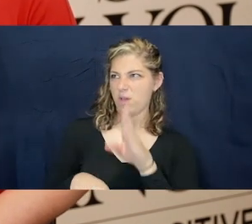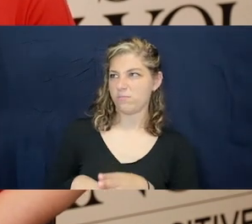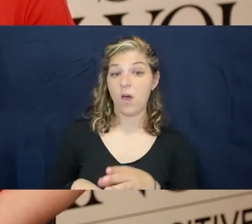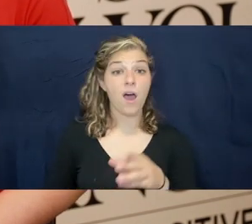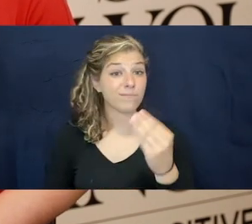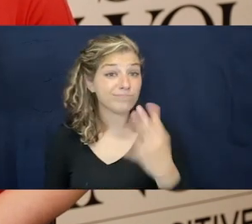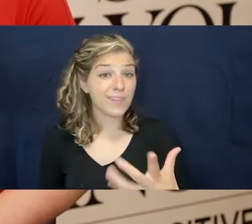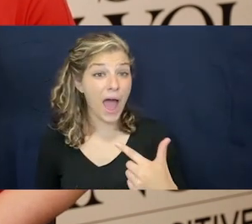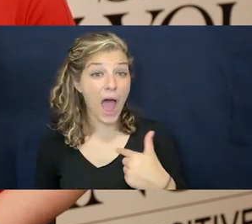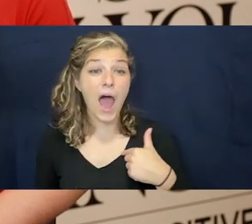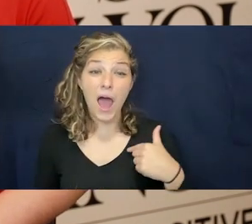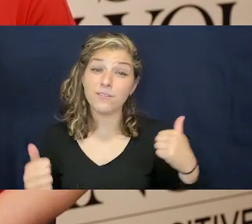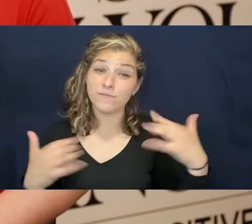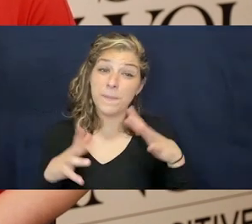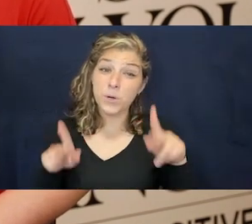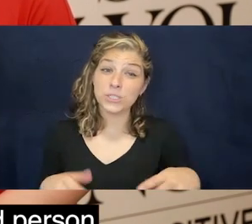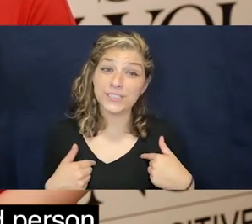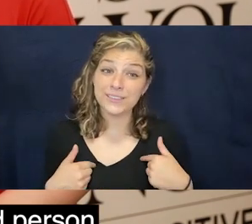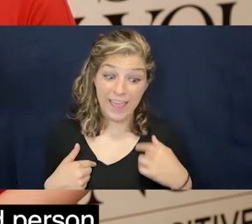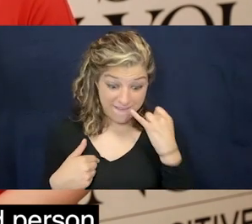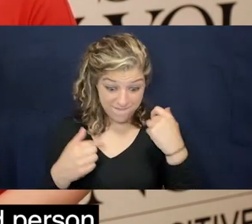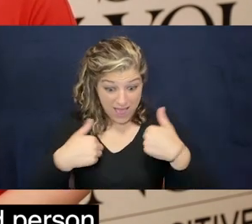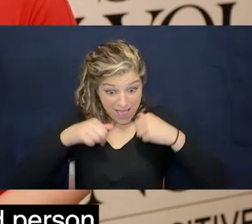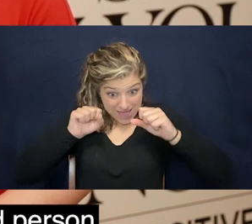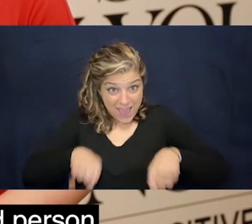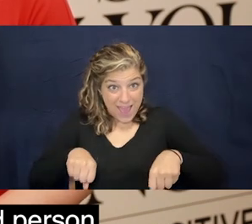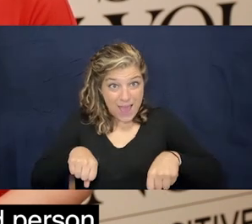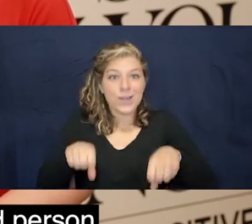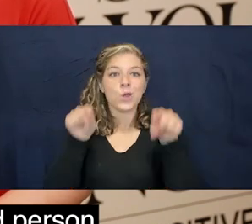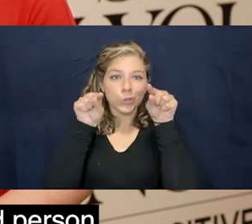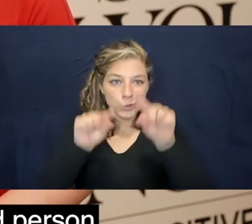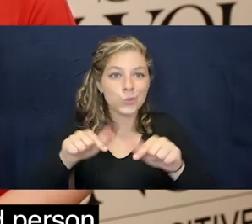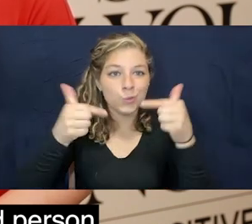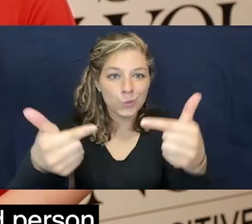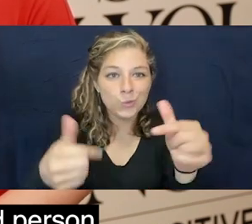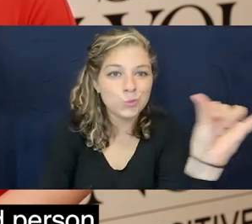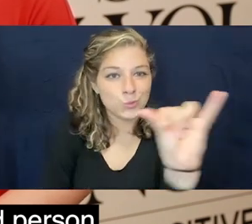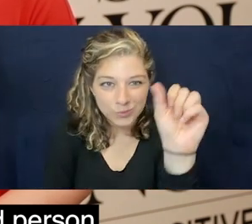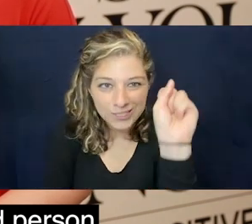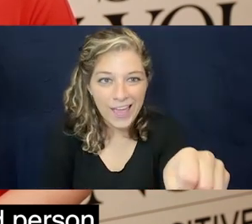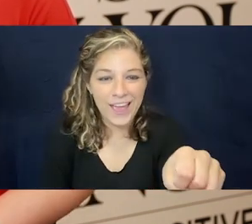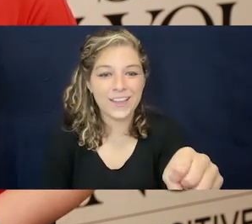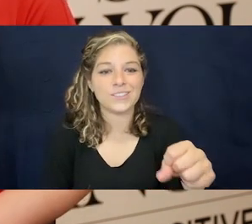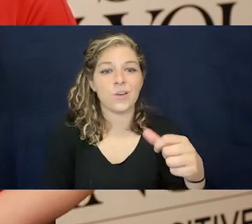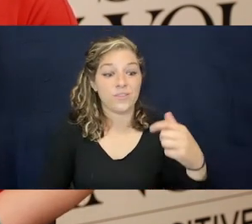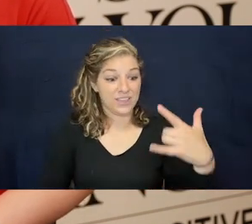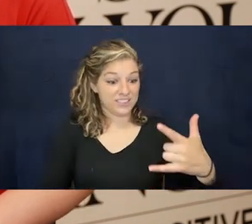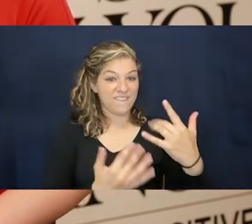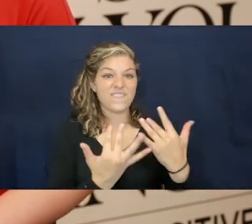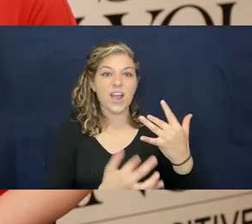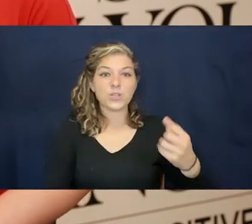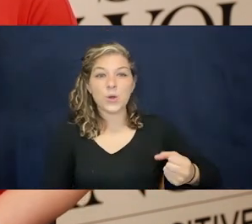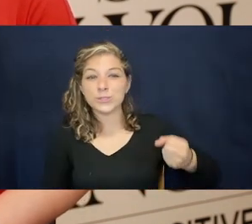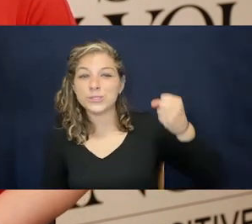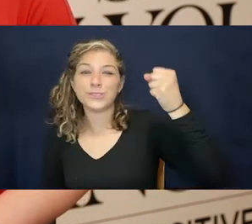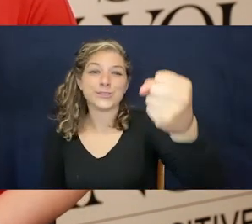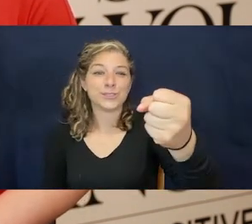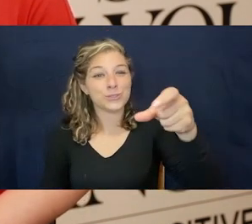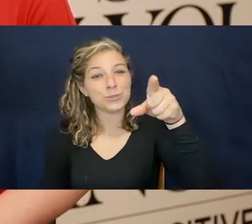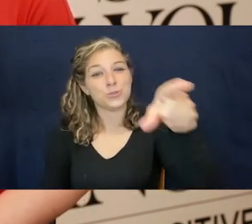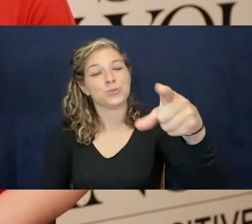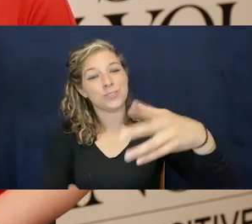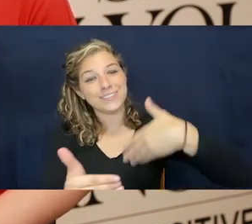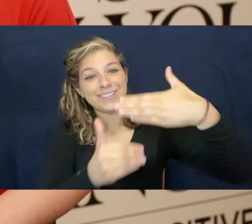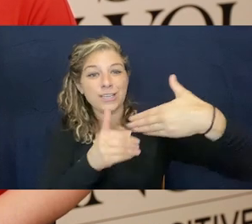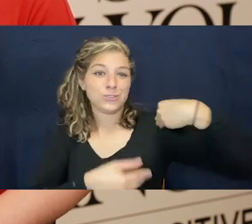well, that's great, but that can't be me. I want you to know I was the most stage frightened person you could imagine. If I can do it, so can